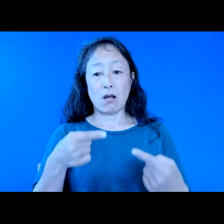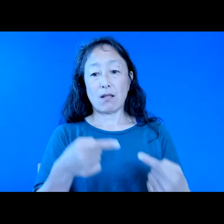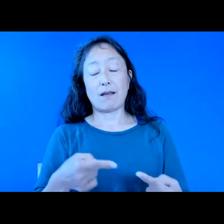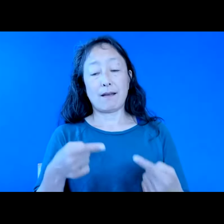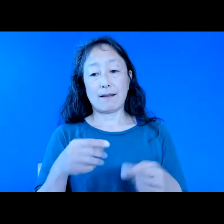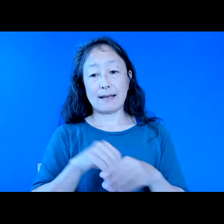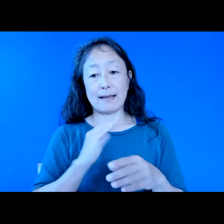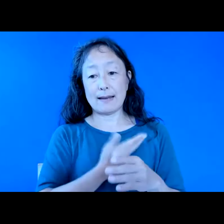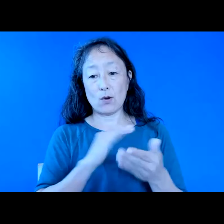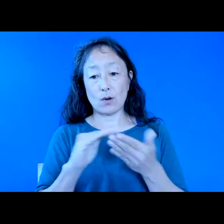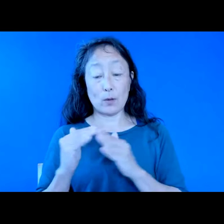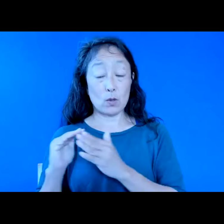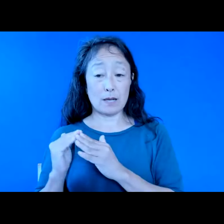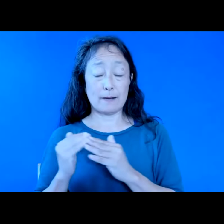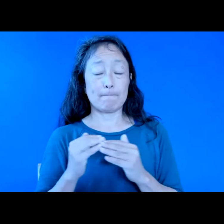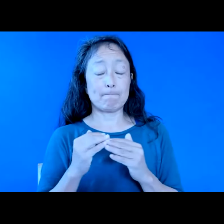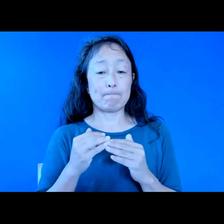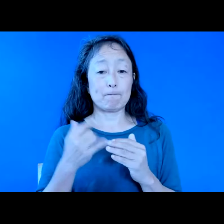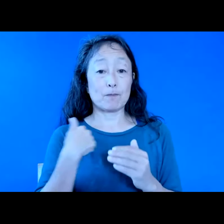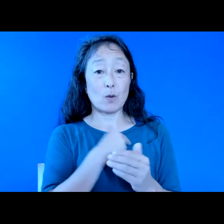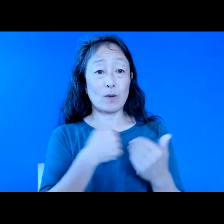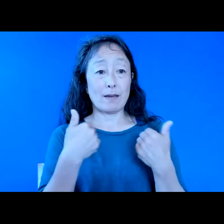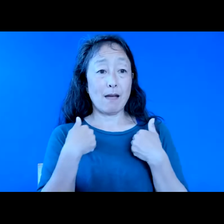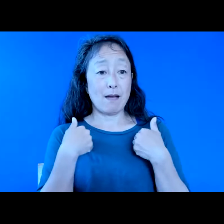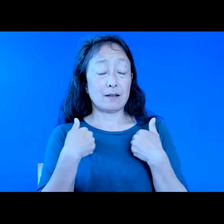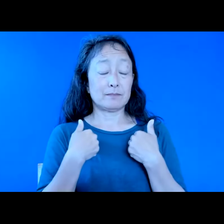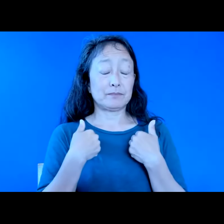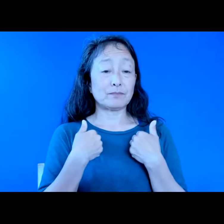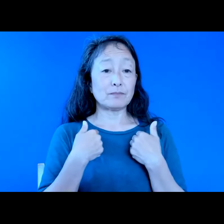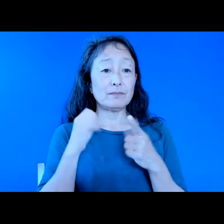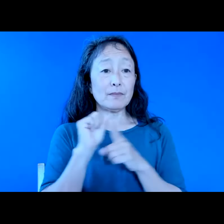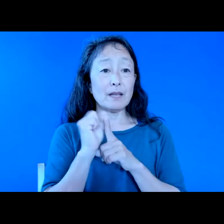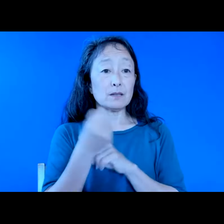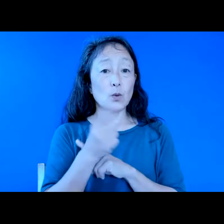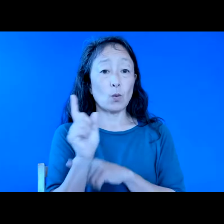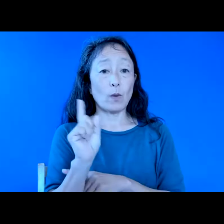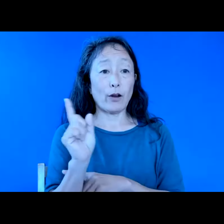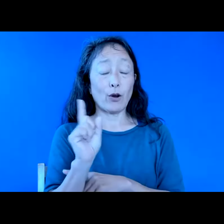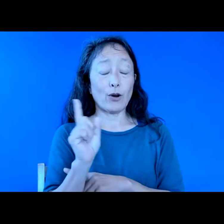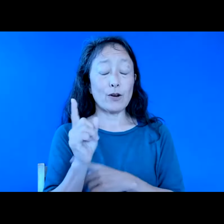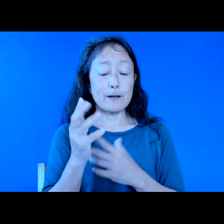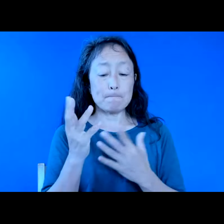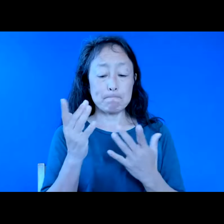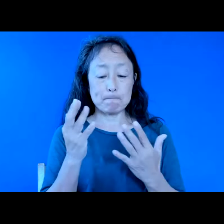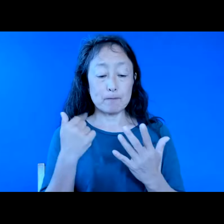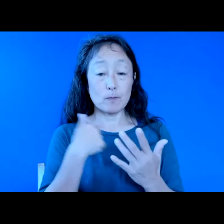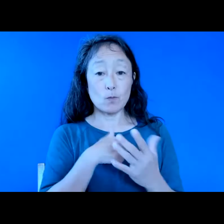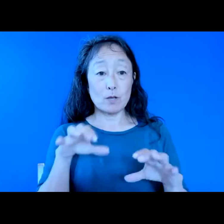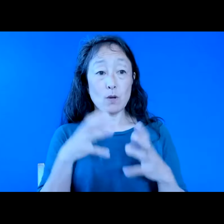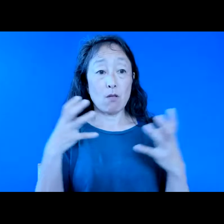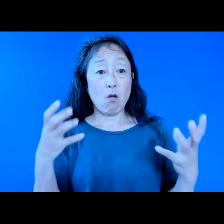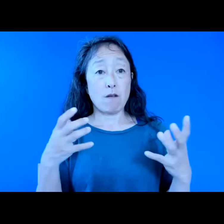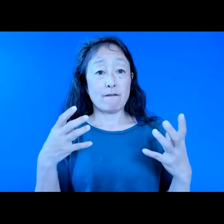community. We had a situation where, we do a lot of